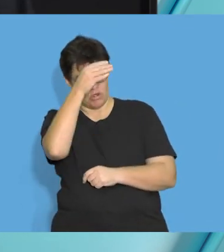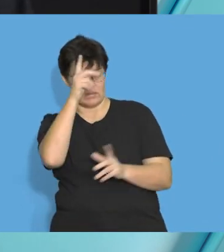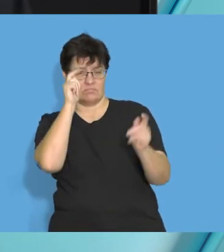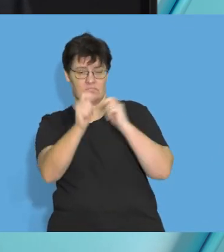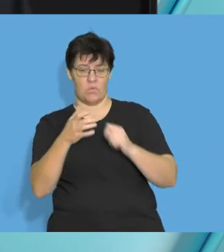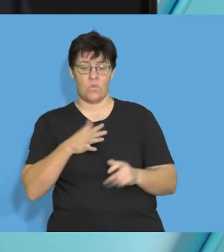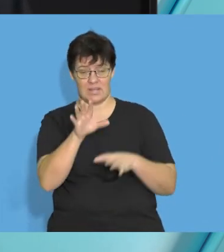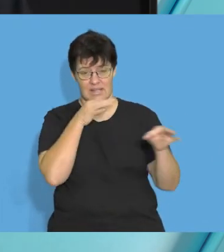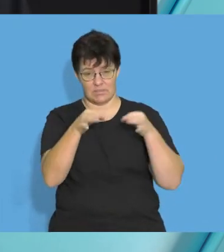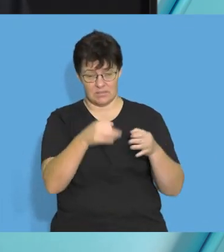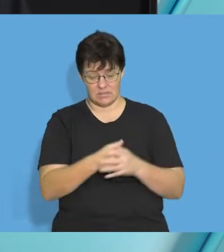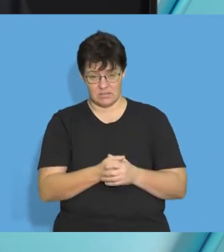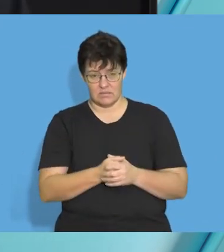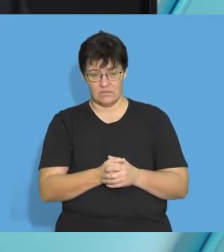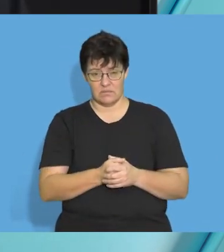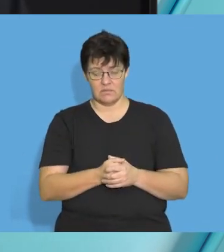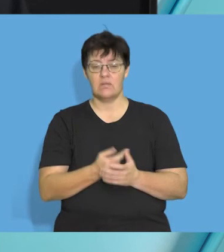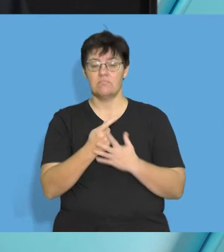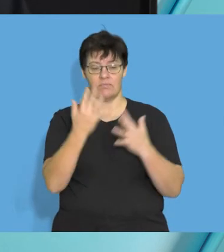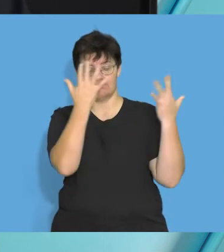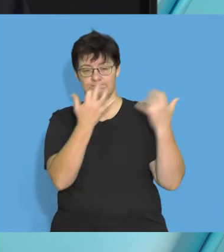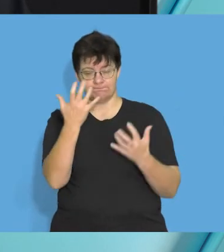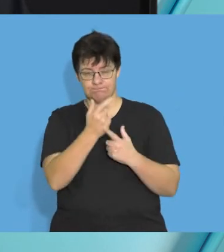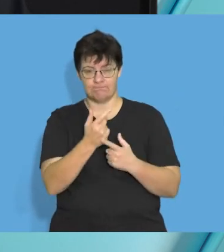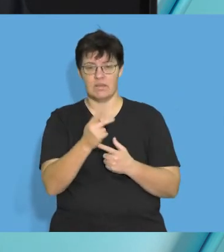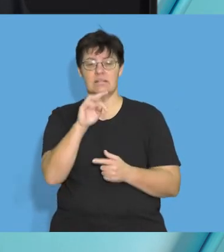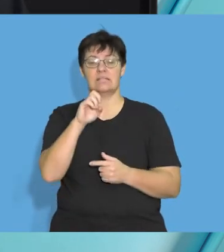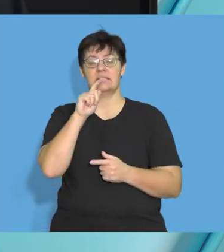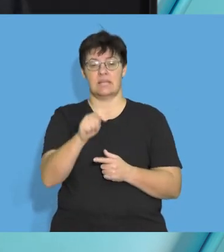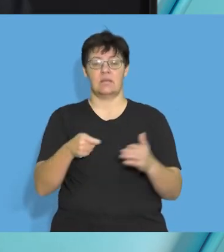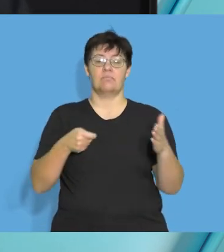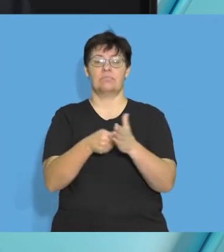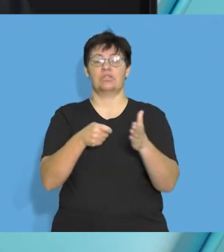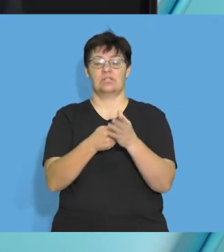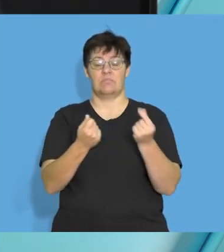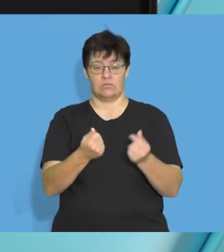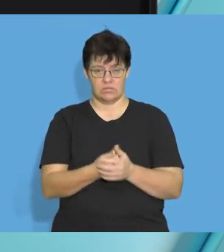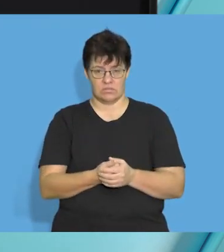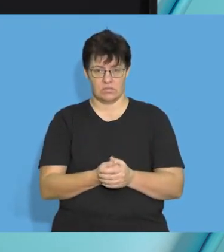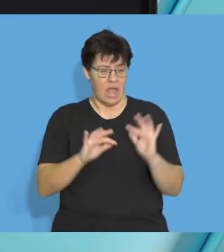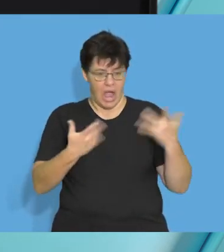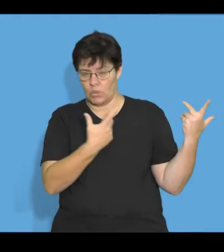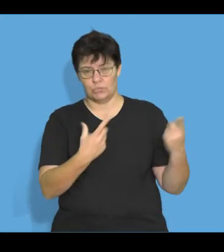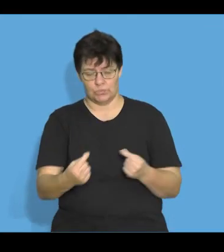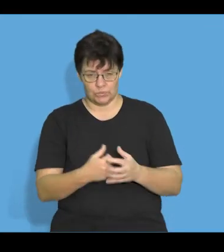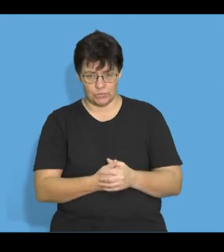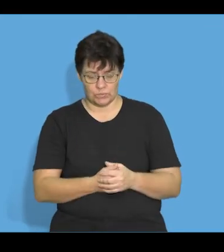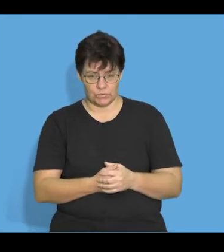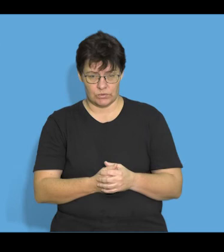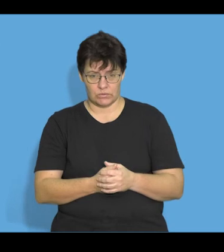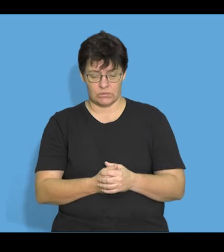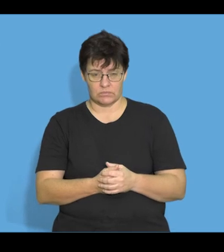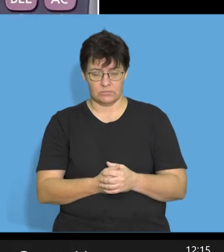you were asked to do or calculate the net purchases figure, how would we do that? Watch what we'll